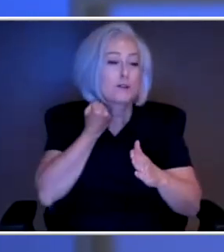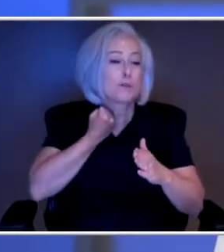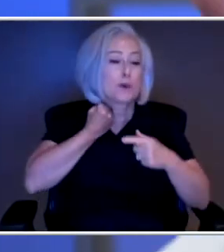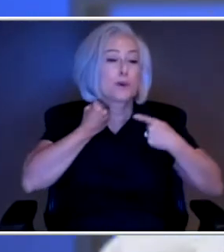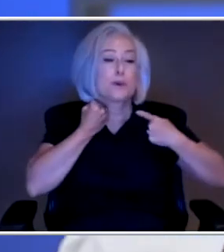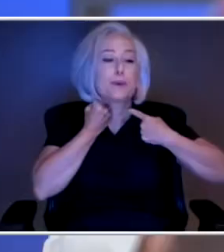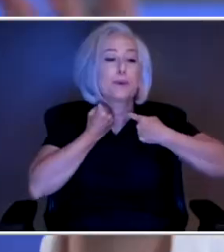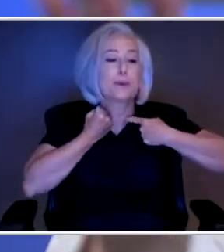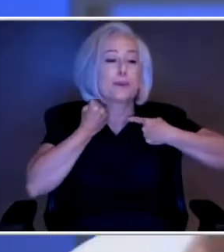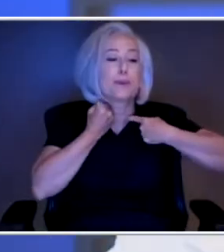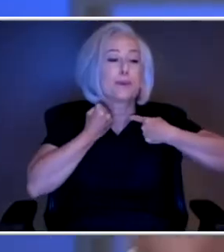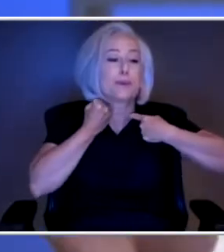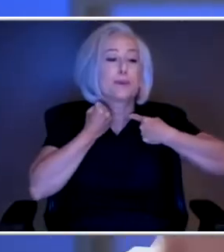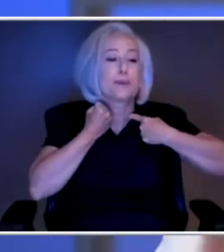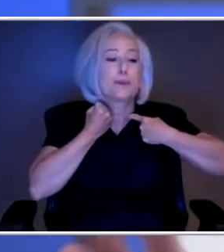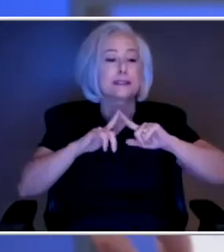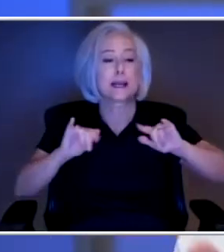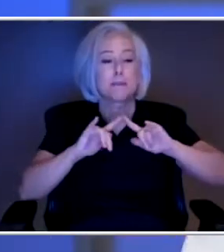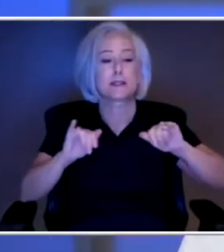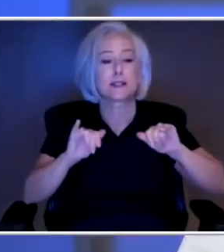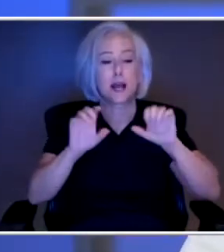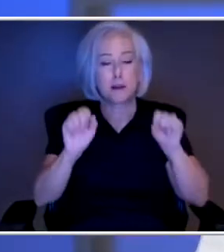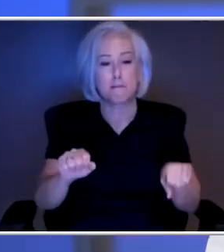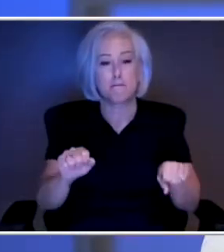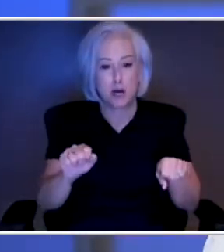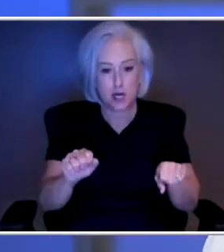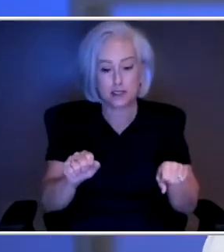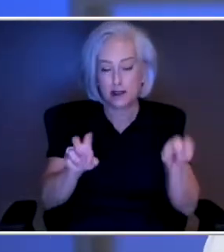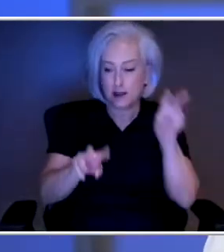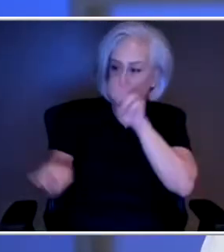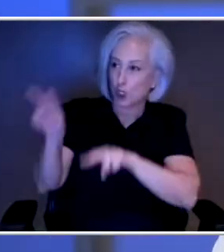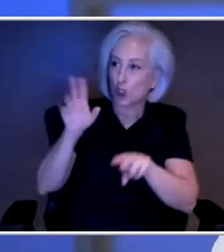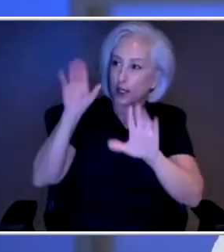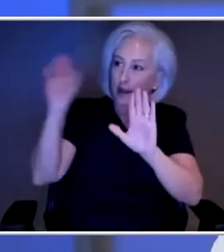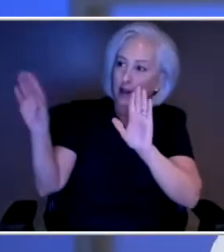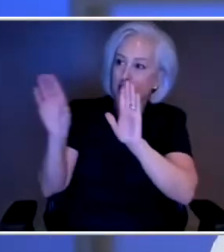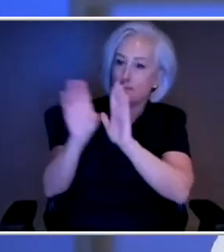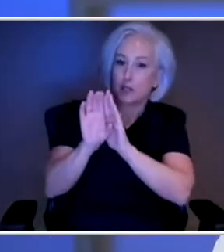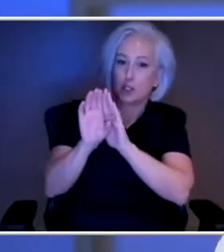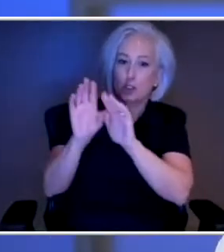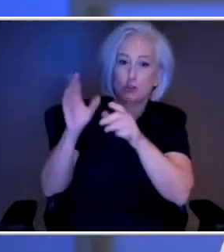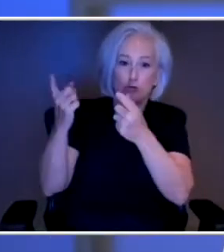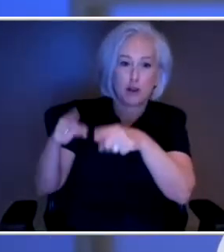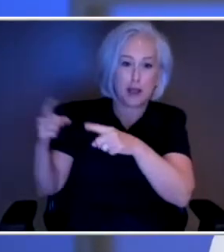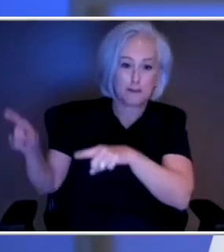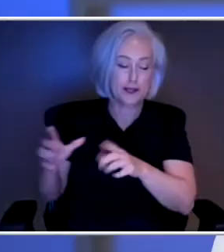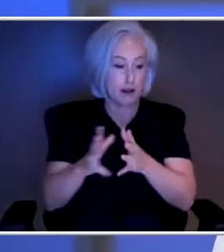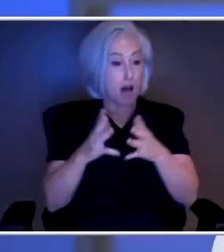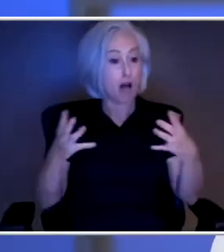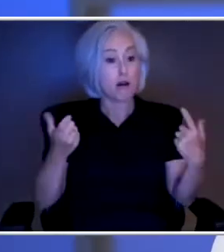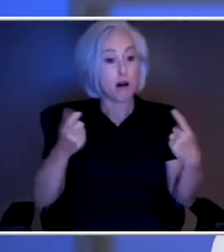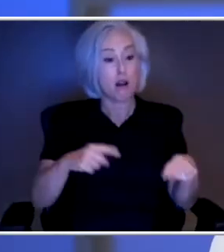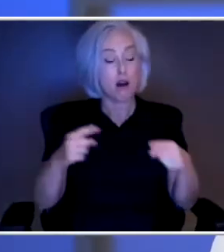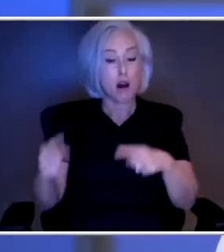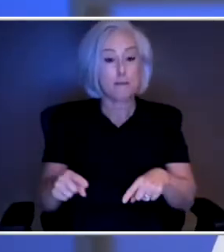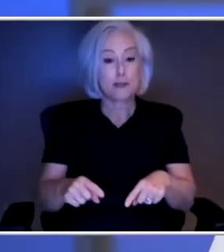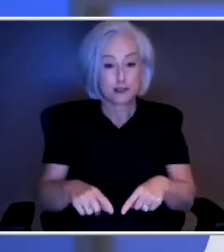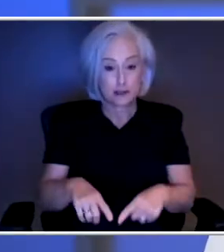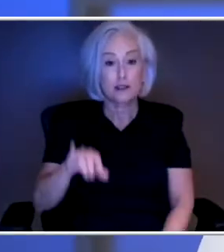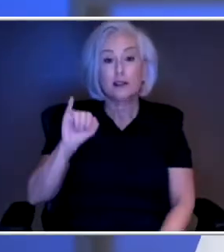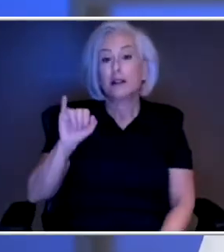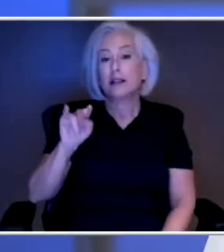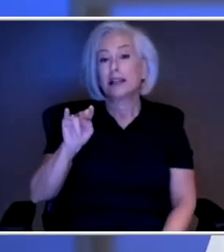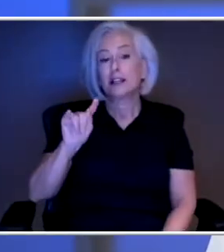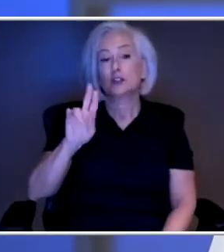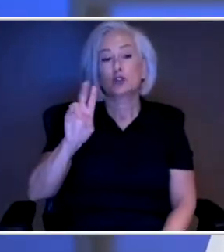be able to monitor the output on the probe. There's a lot that's going on. And as interventional radiologists, we're perfectly suited to do this